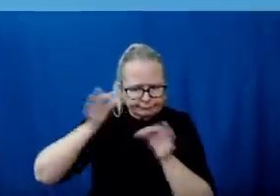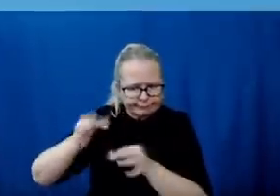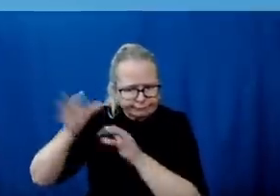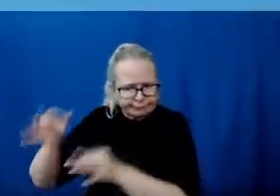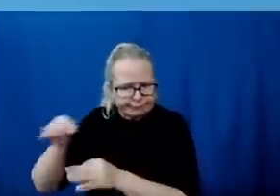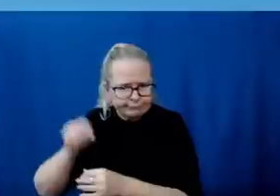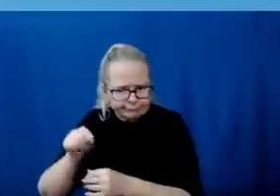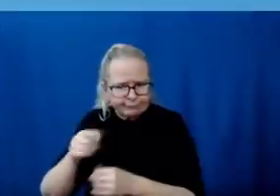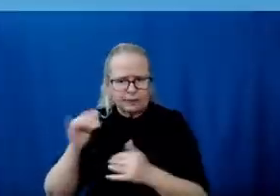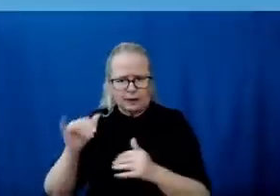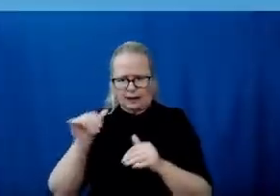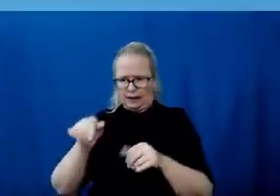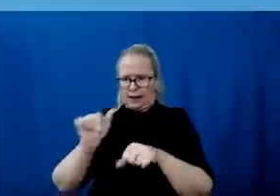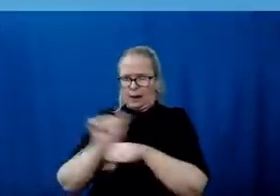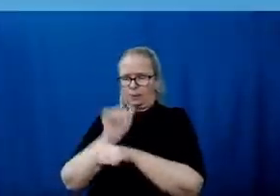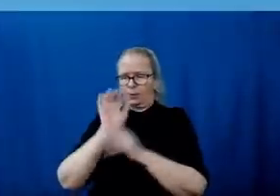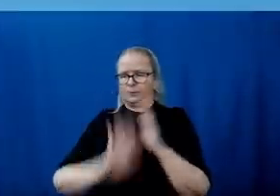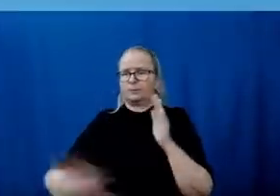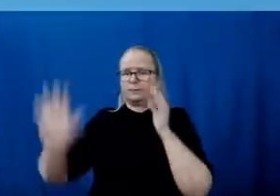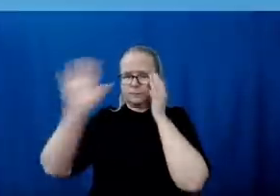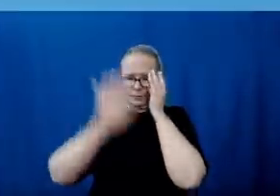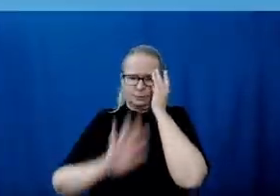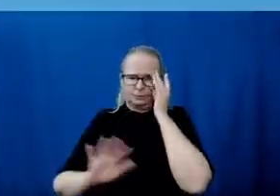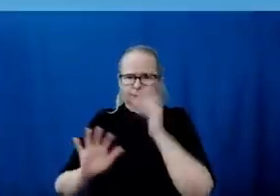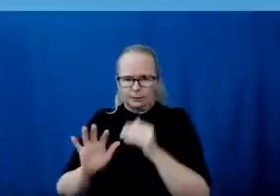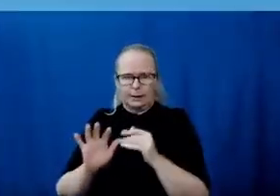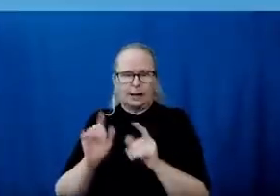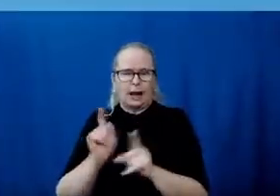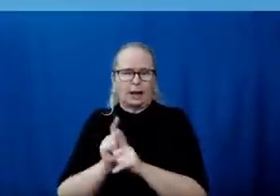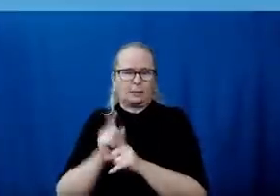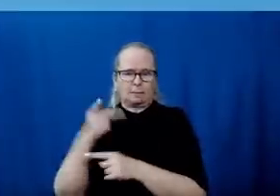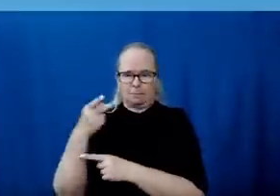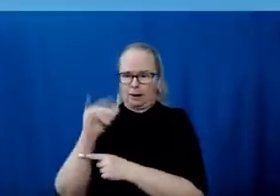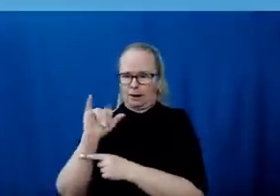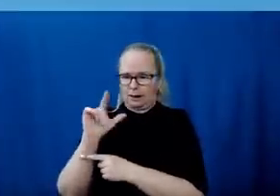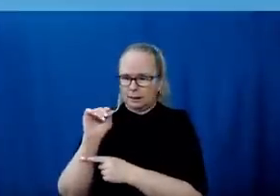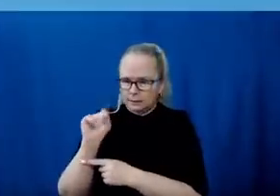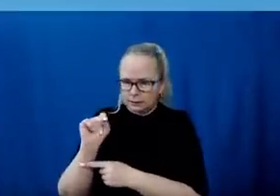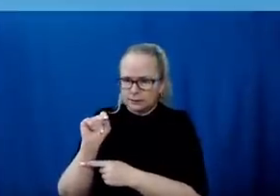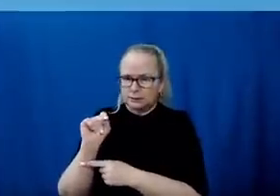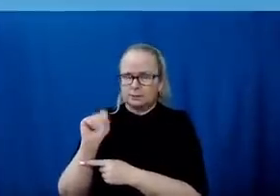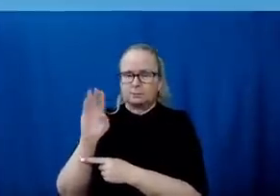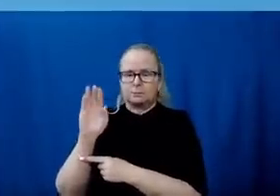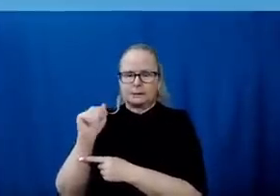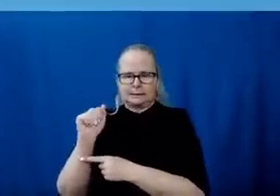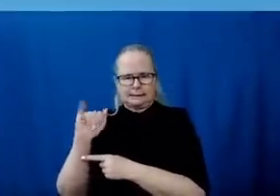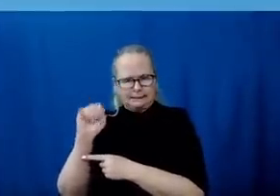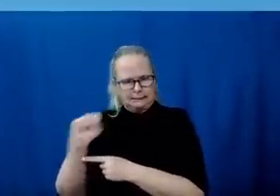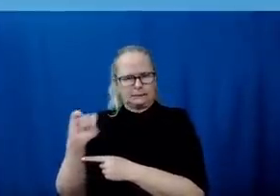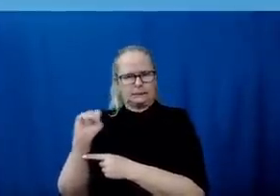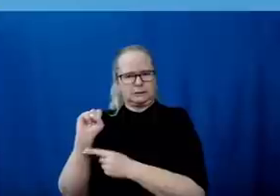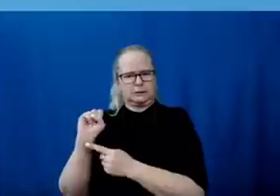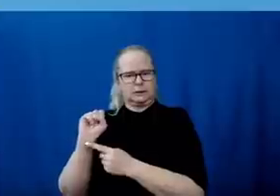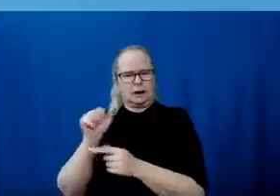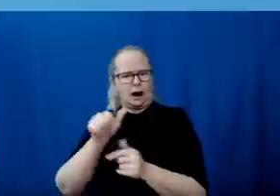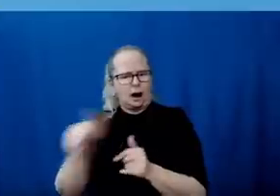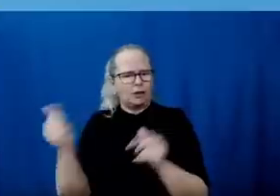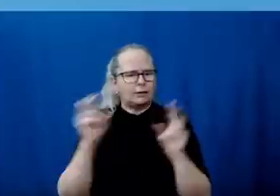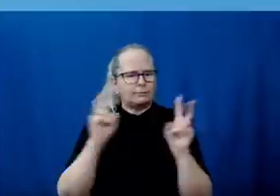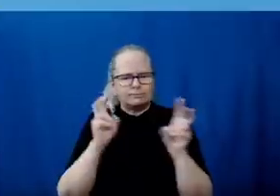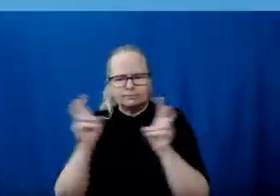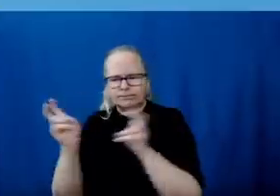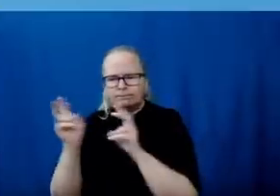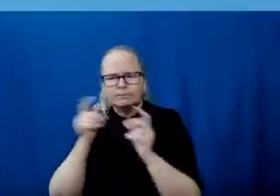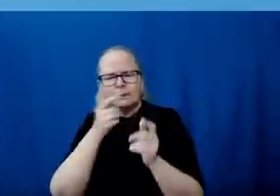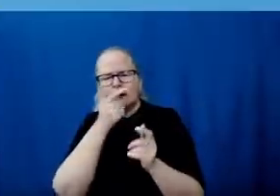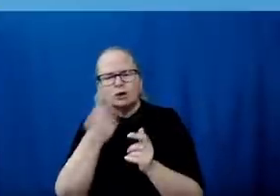and across the province on a pilot basis. And of course, the other area that's a great